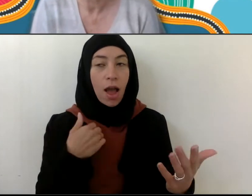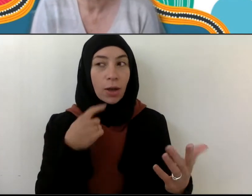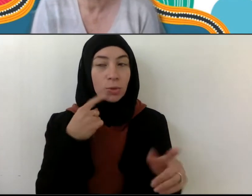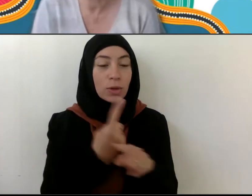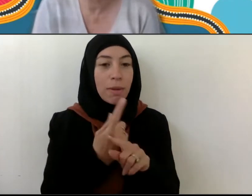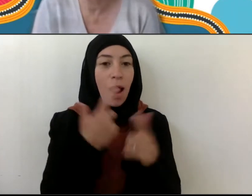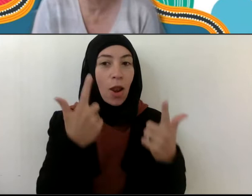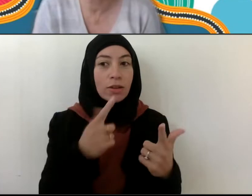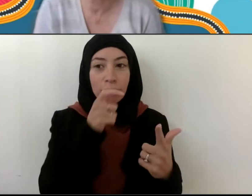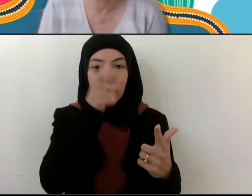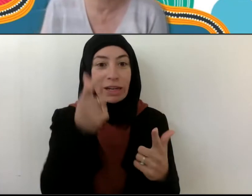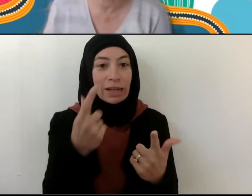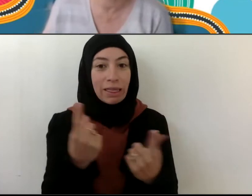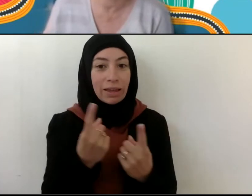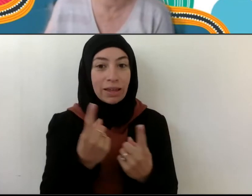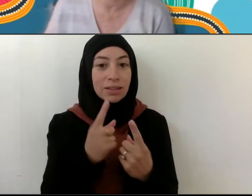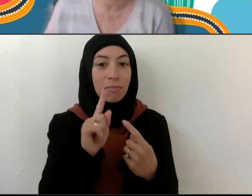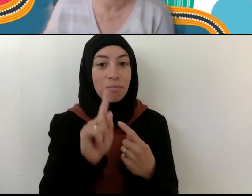this art, and